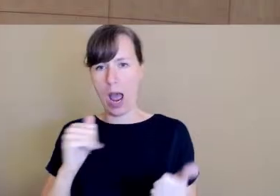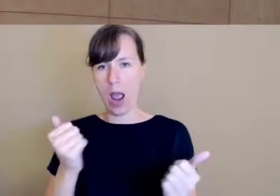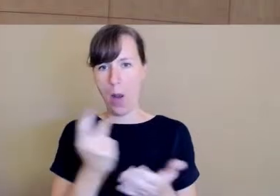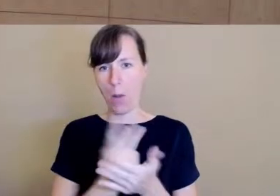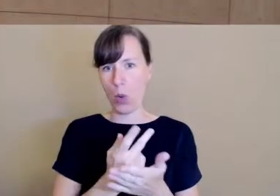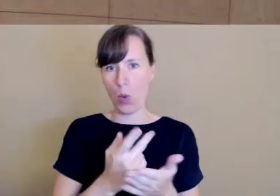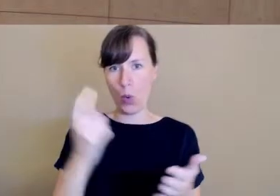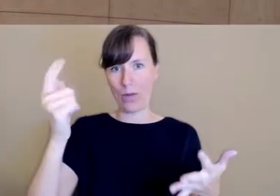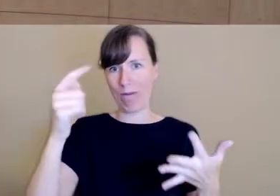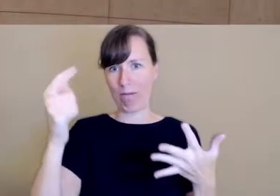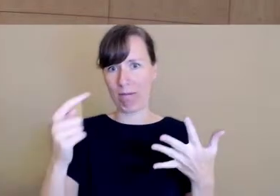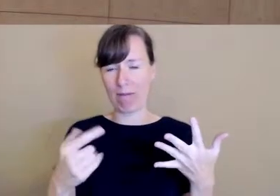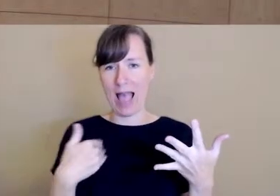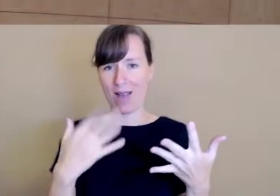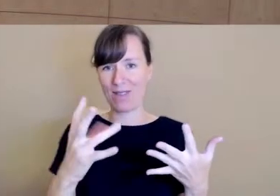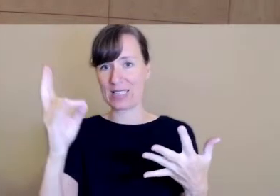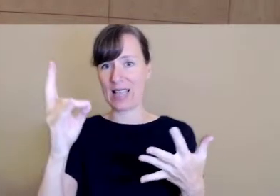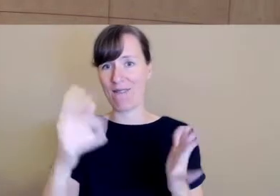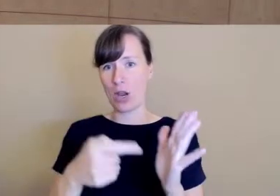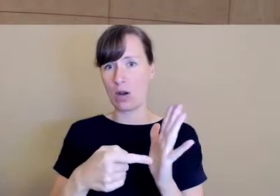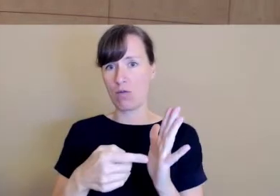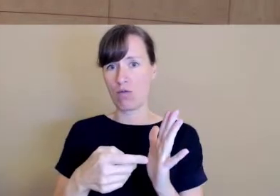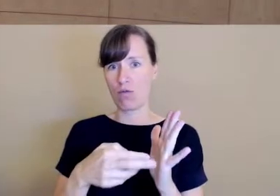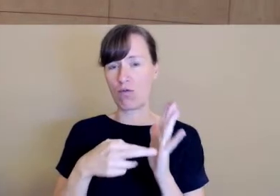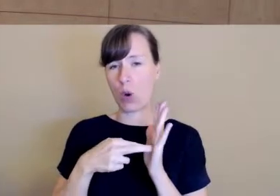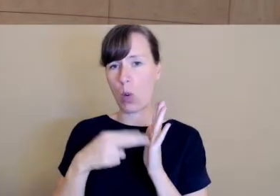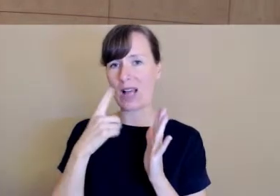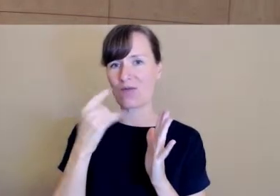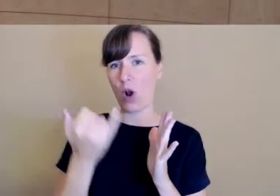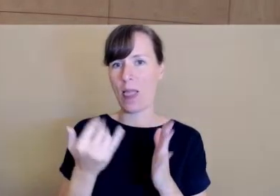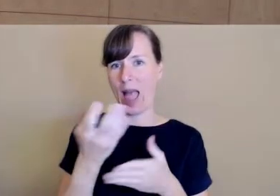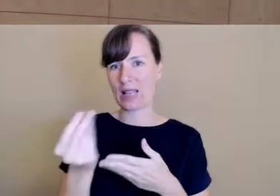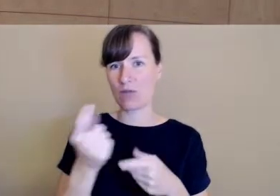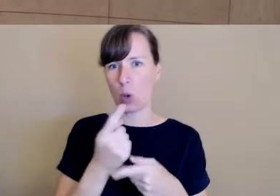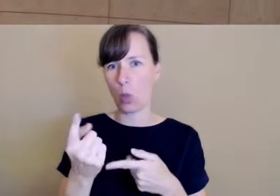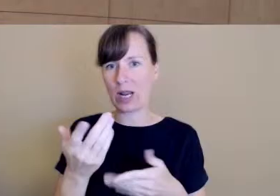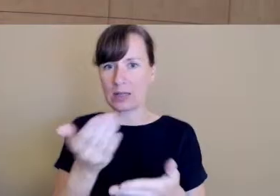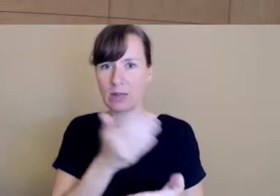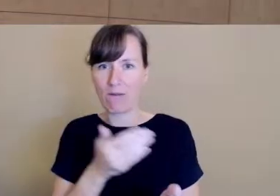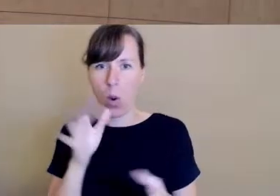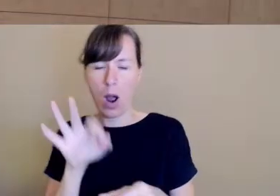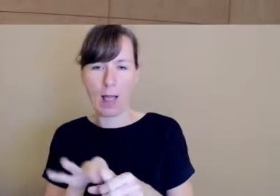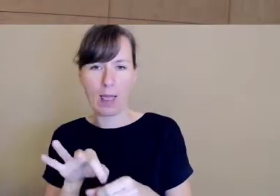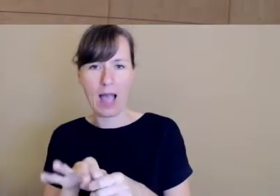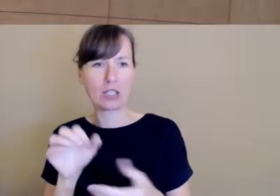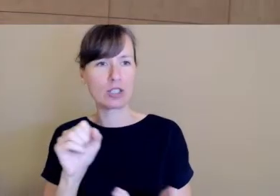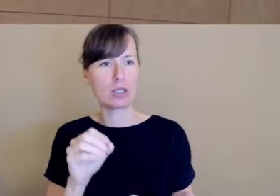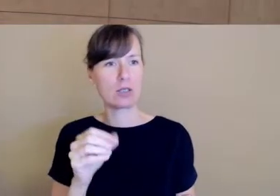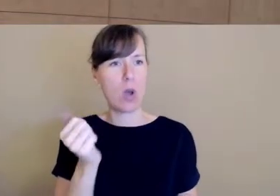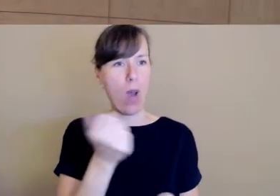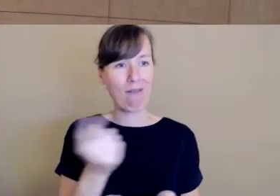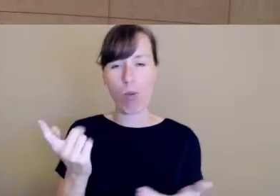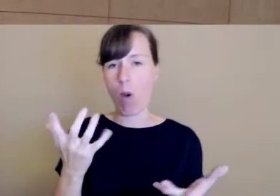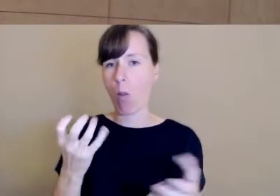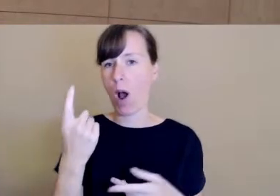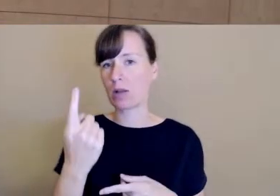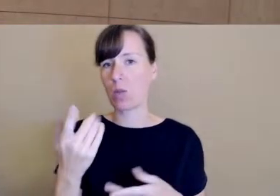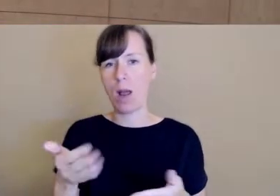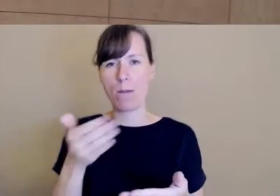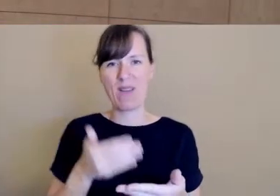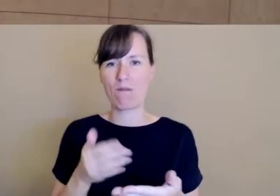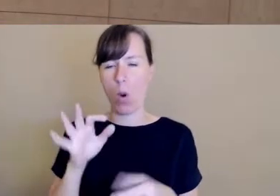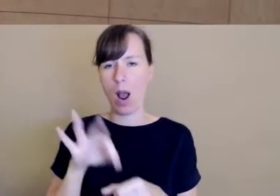the last few weeks before the election. So everyone wants one because it's right before an